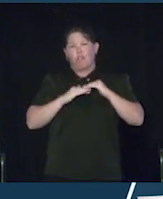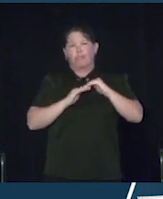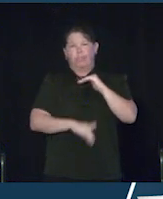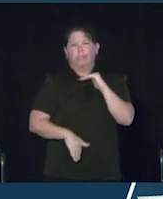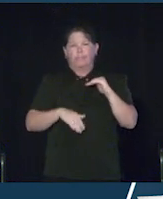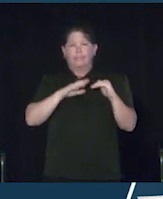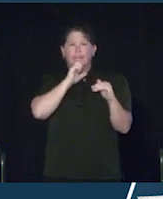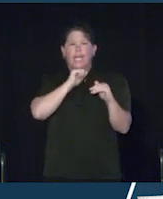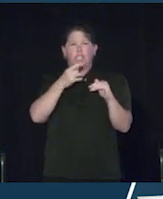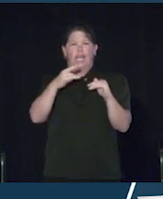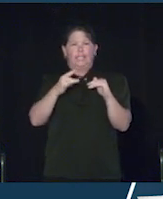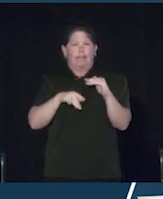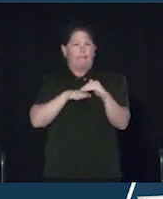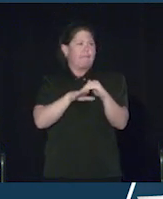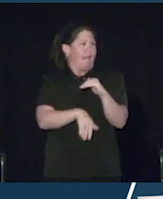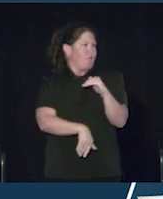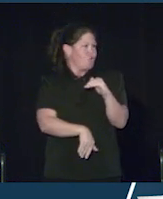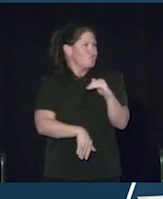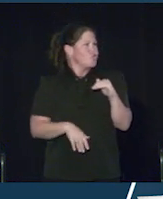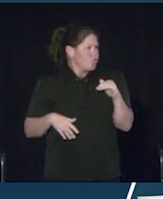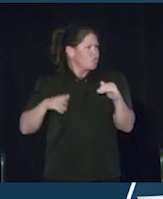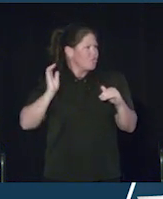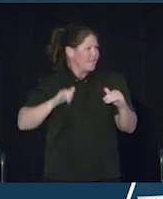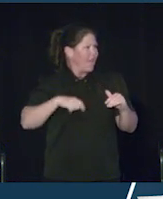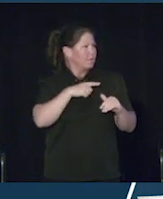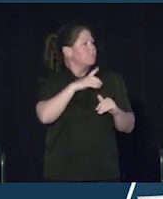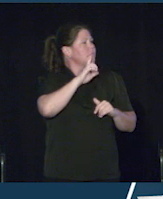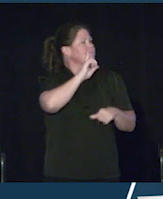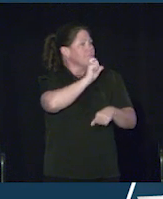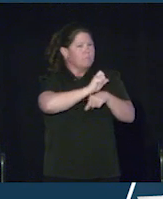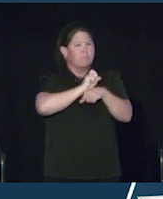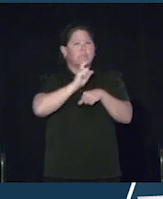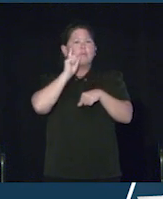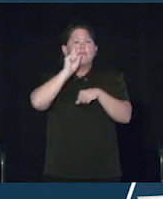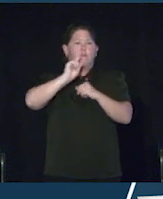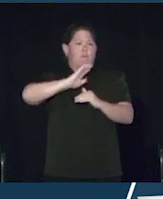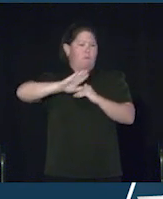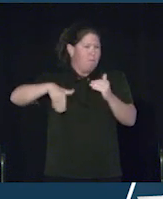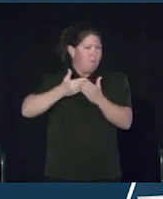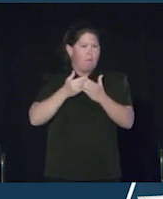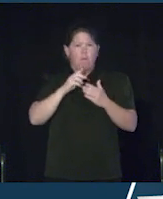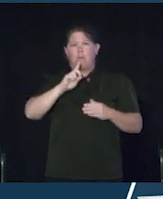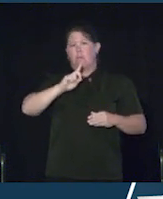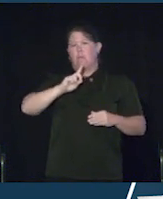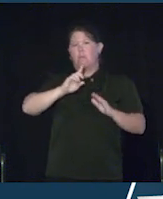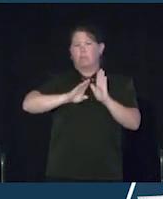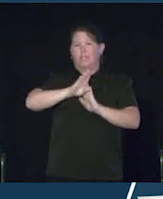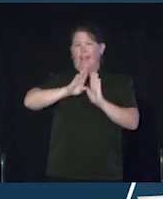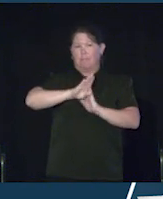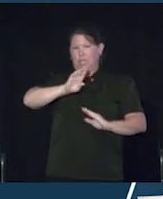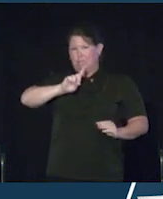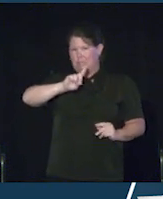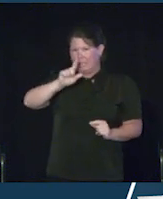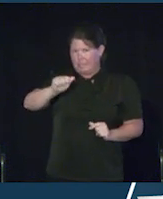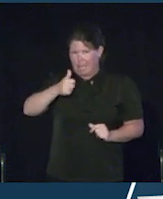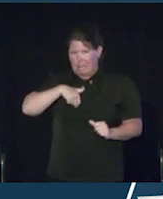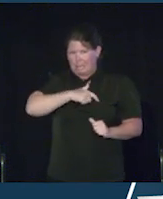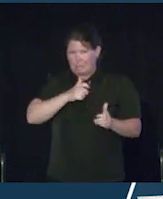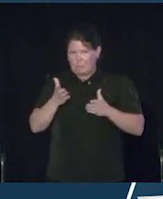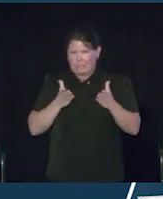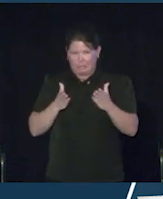the disability occurred prior to the age of 18, and that's going to be true for all of the developmental disabilities that we serve. It's prior to the age of